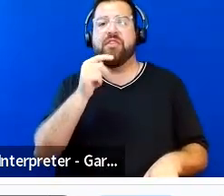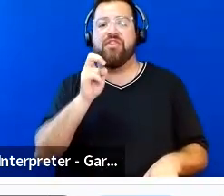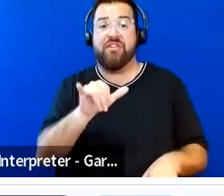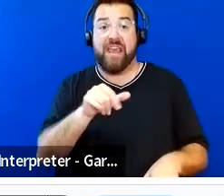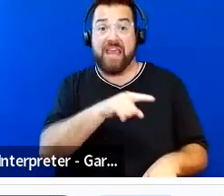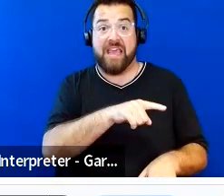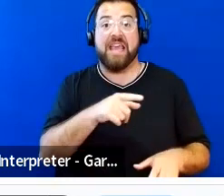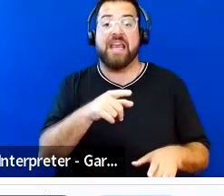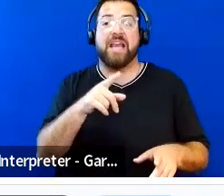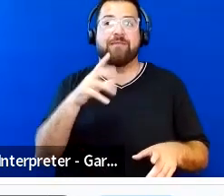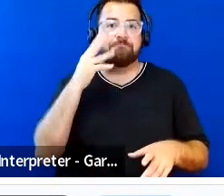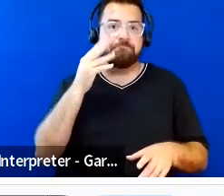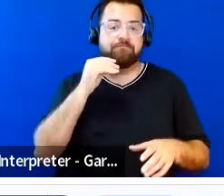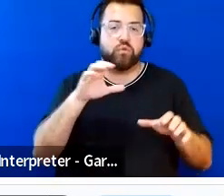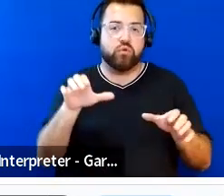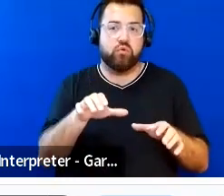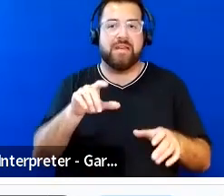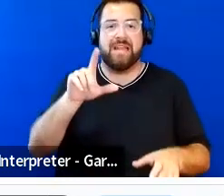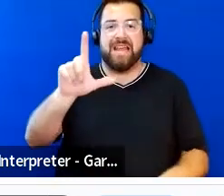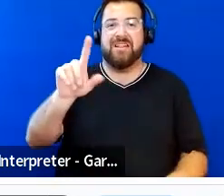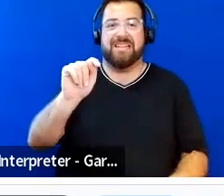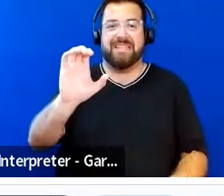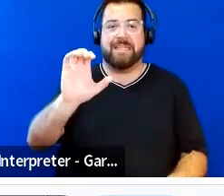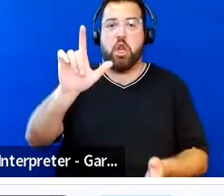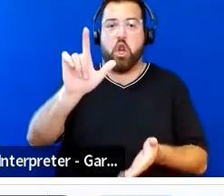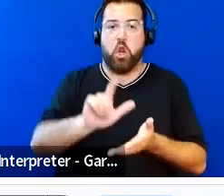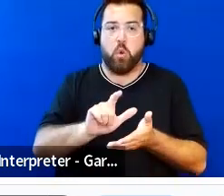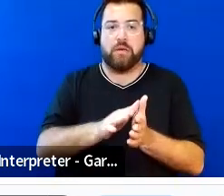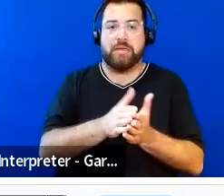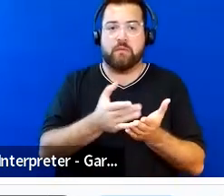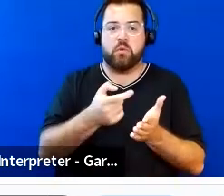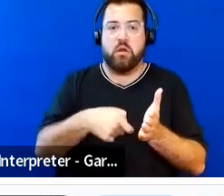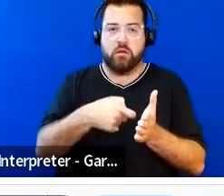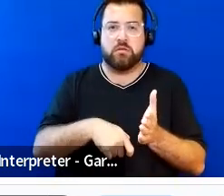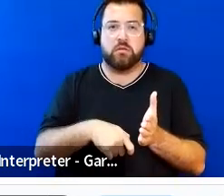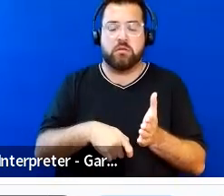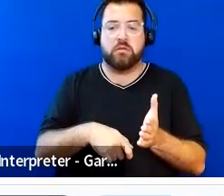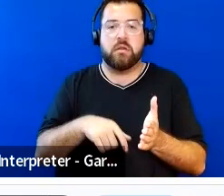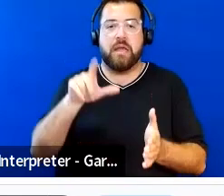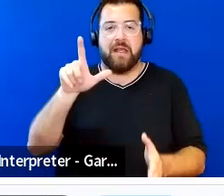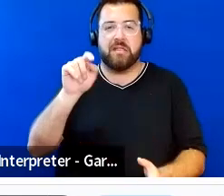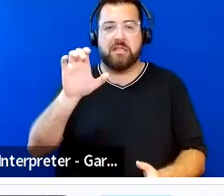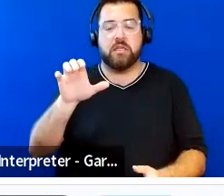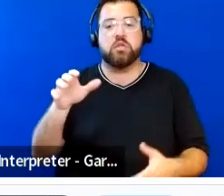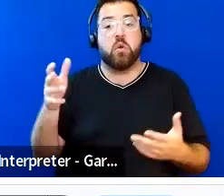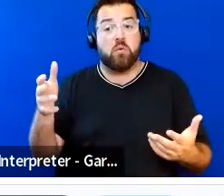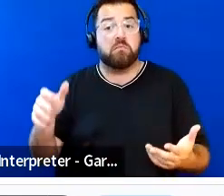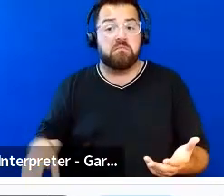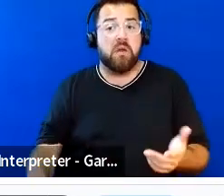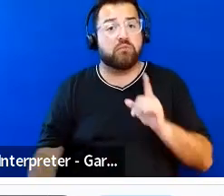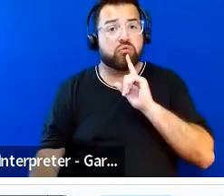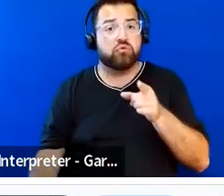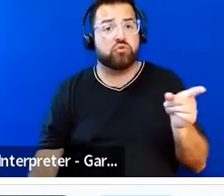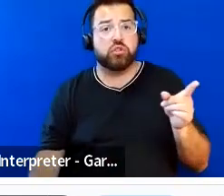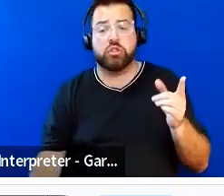with LTC, with low textbook costs materials. So yeah, so I'm sure she'd be